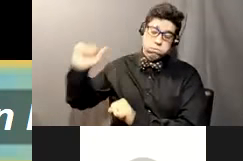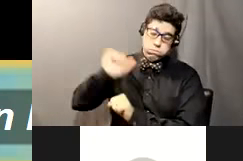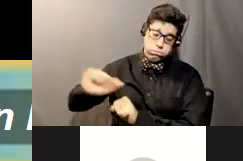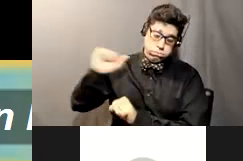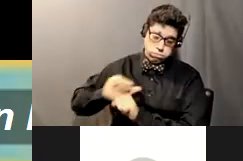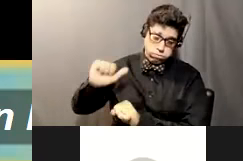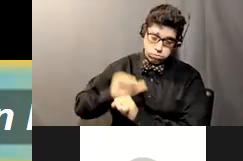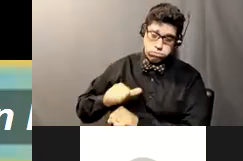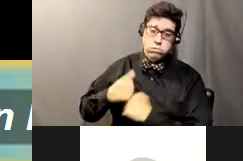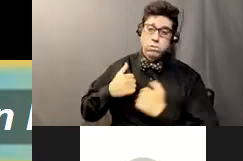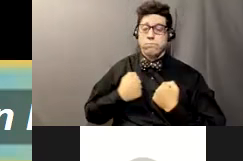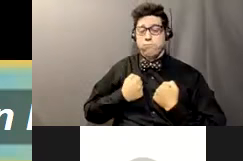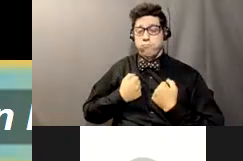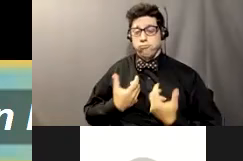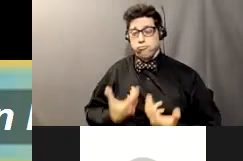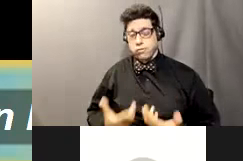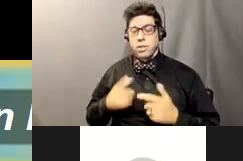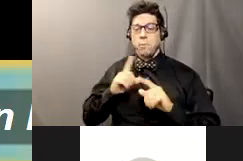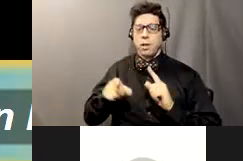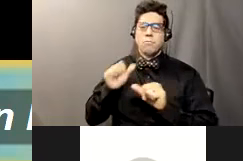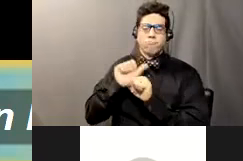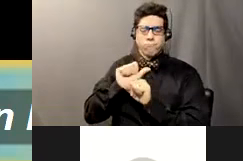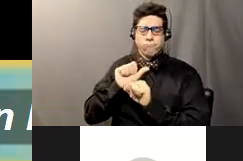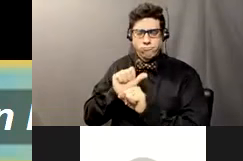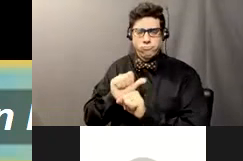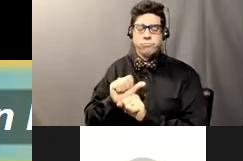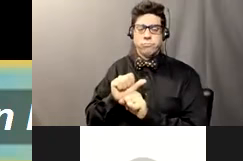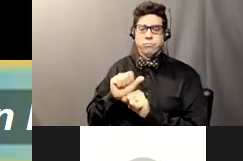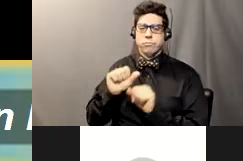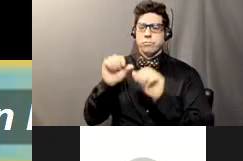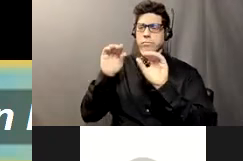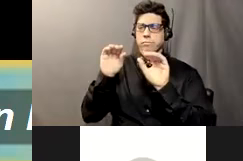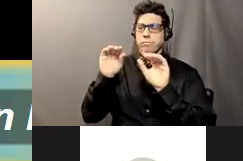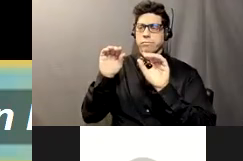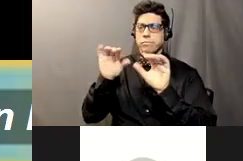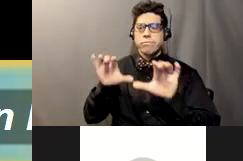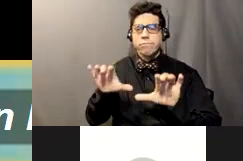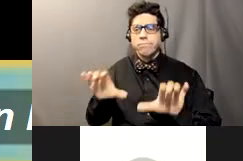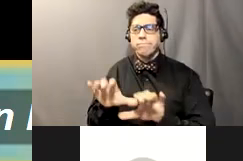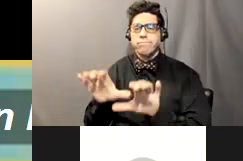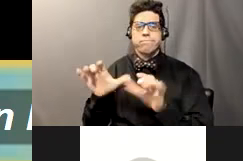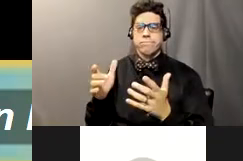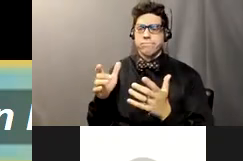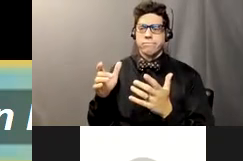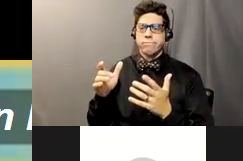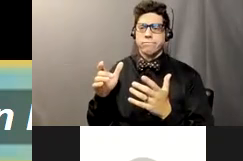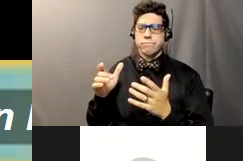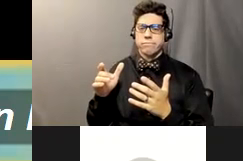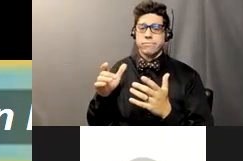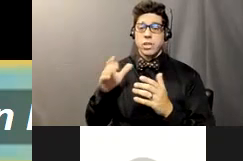tirelessly this year to really put some amazing things into action and help us to